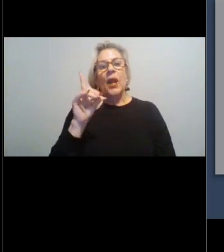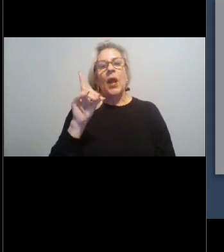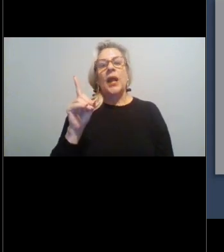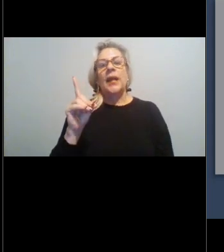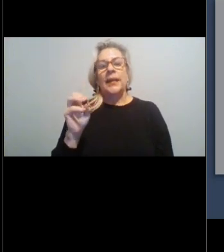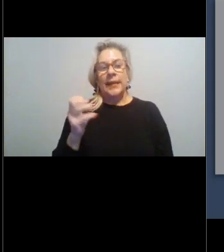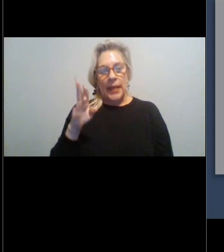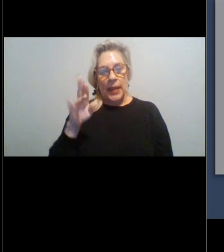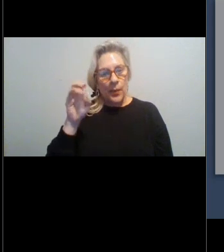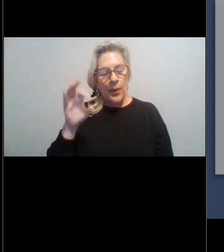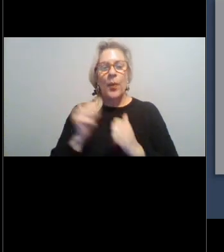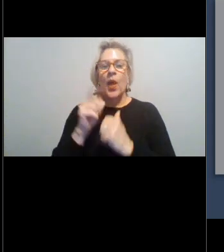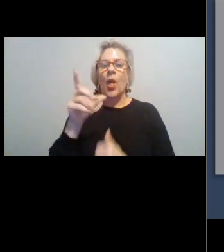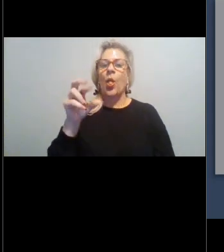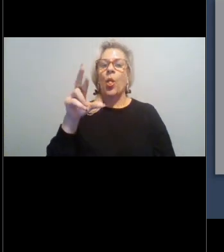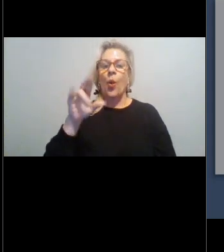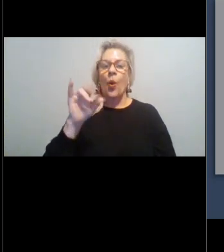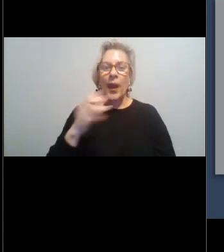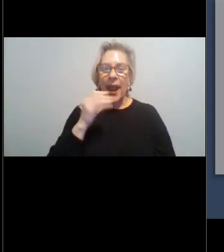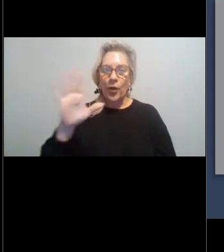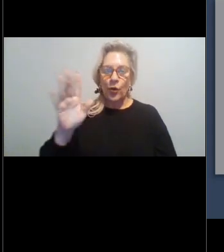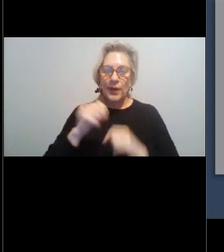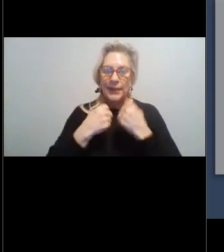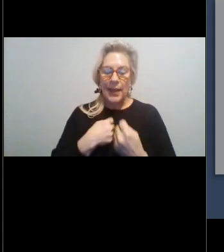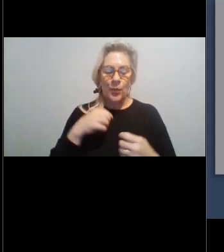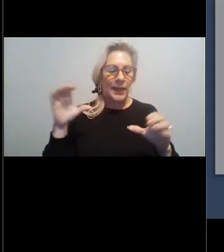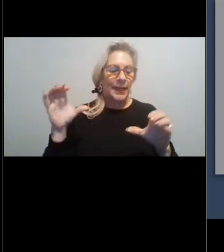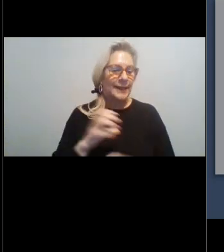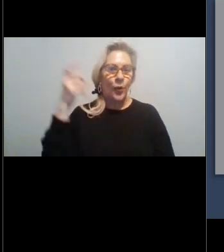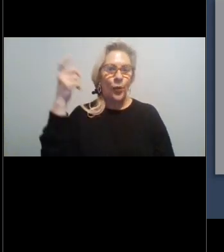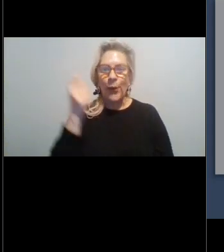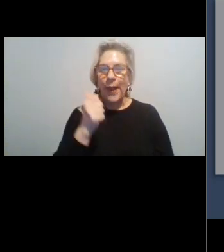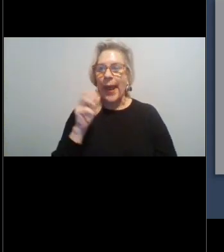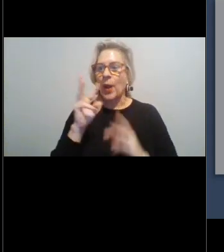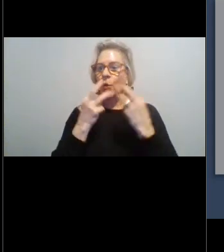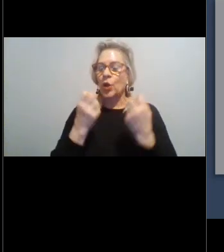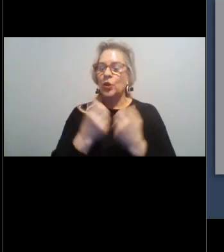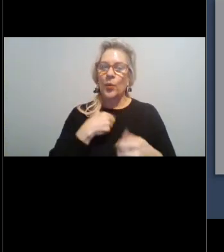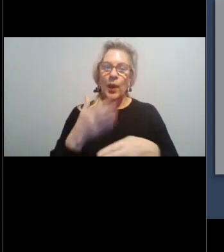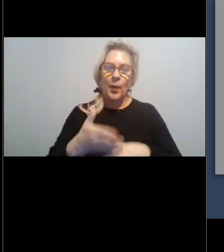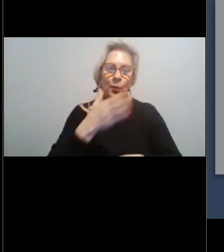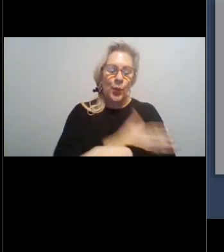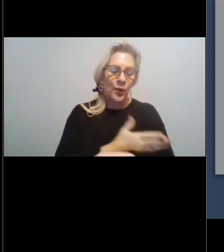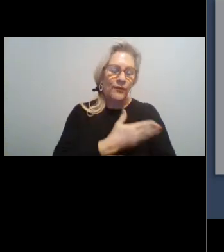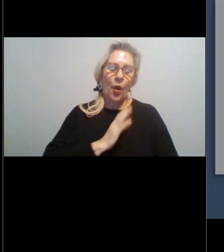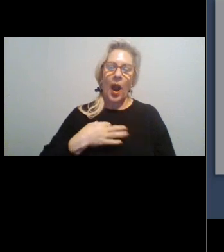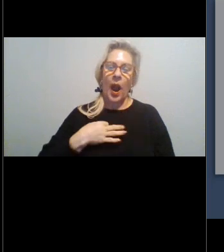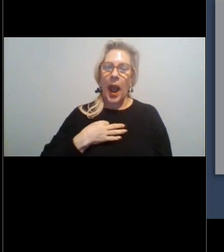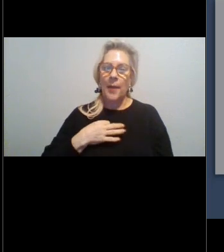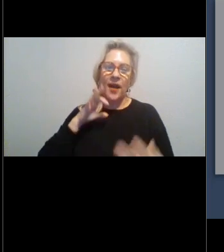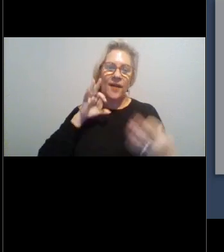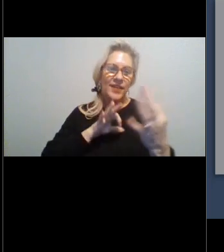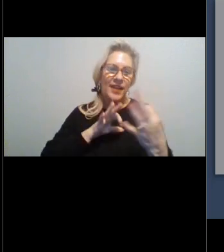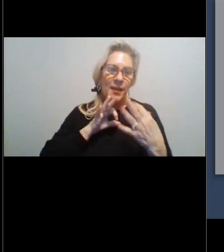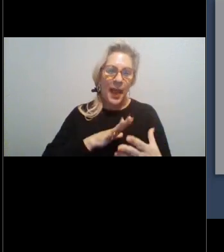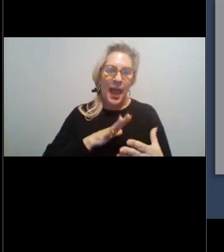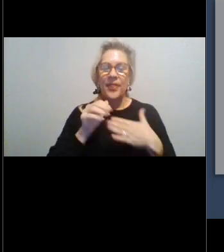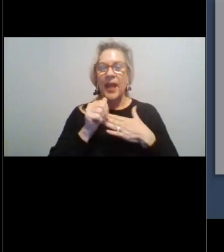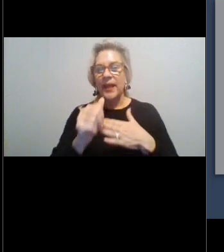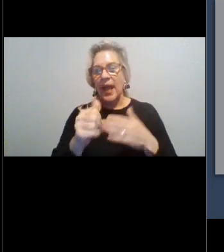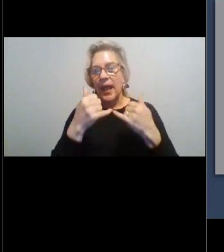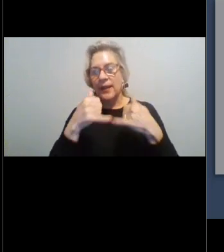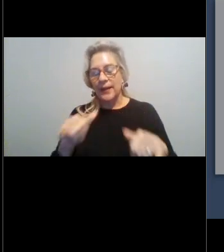and her team. We participated in the grant workshops. We improved our applications based on the feedback we got, based upon the guidelines that were developed,